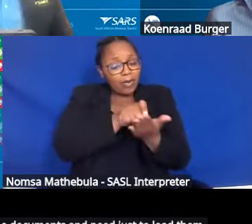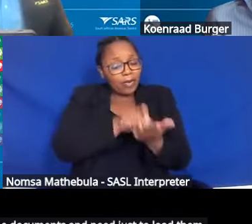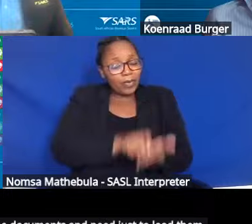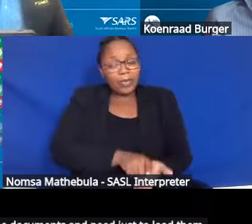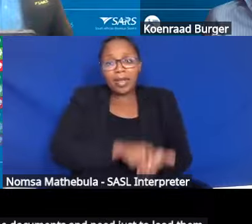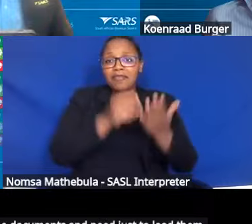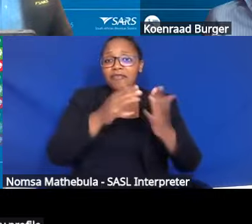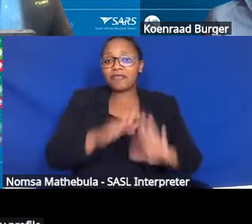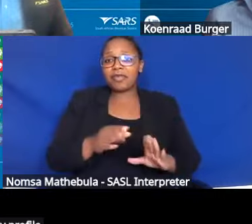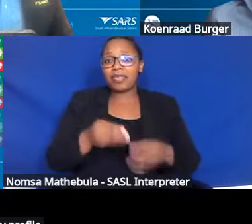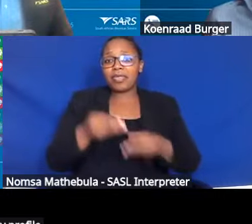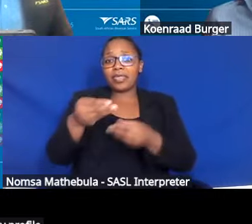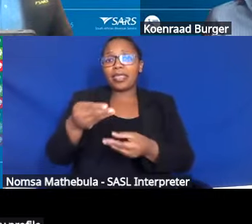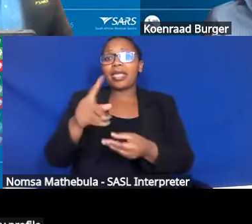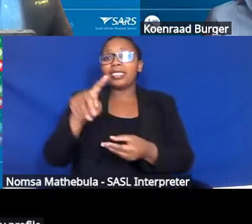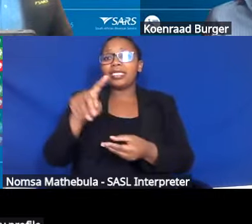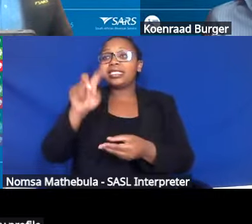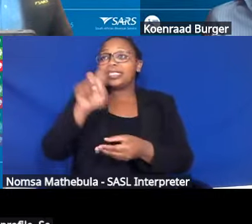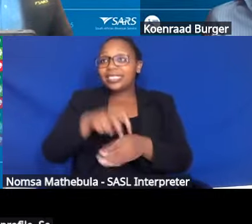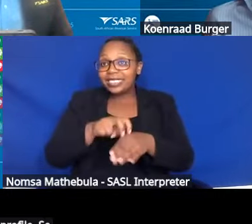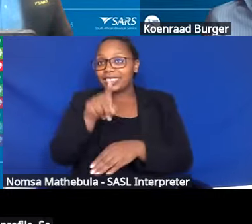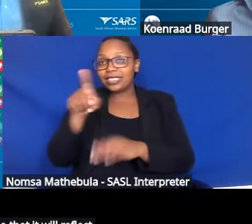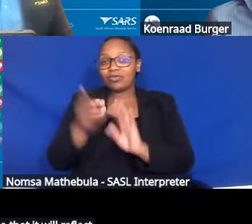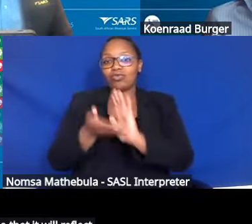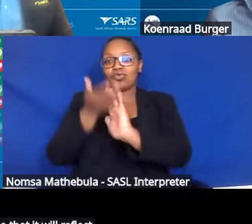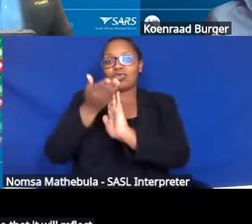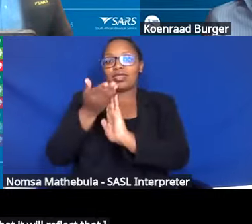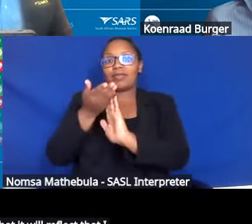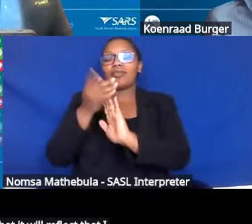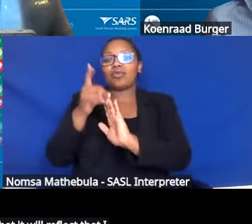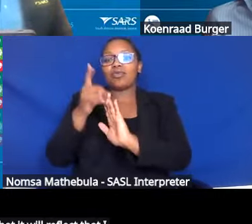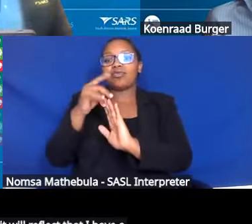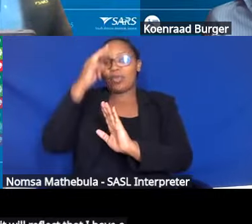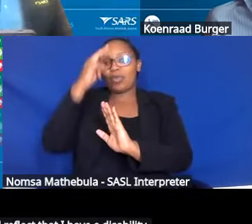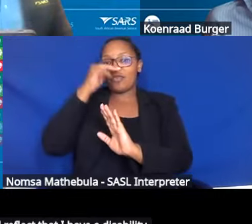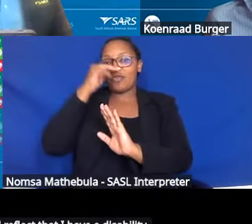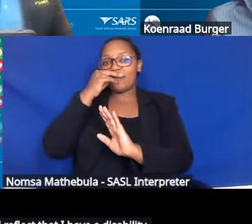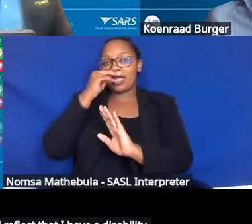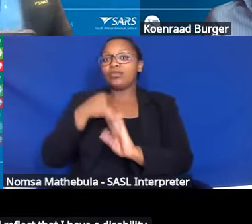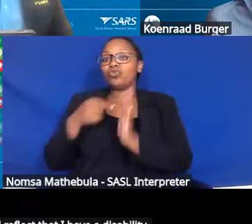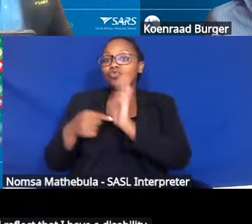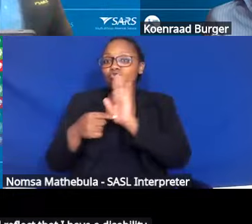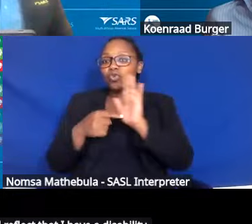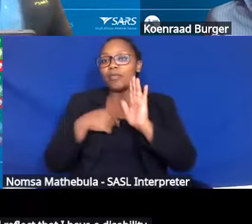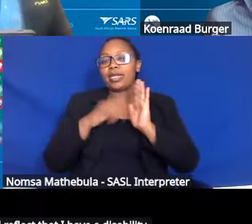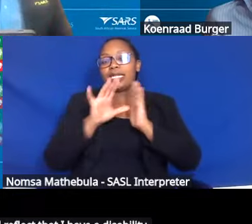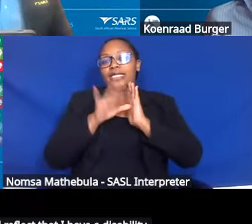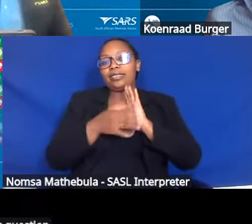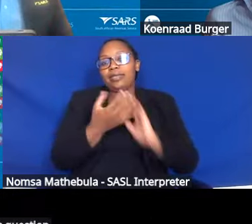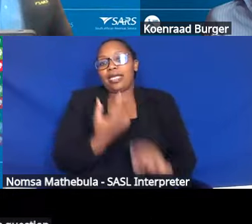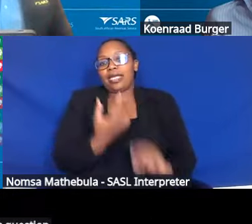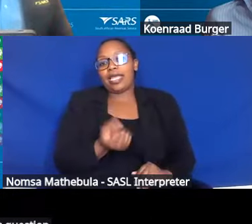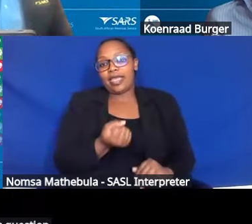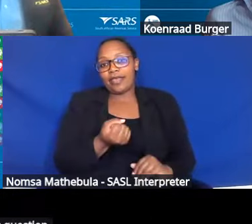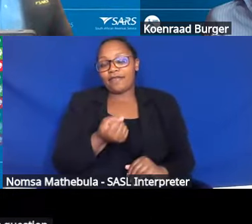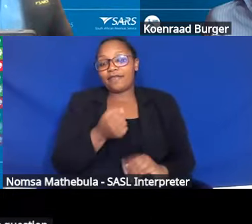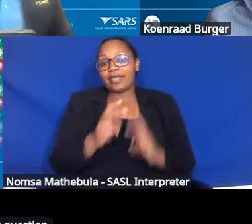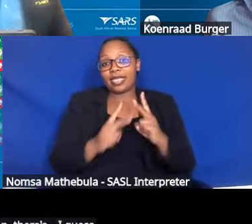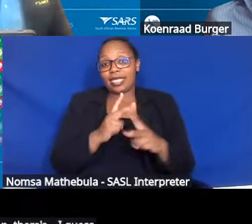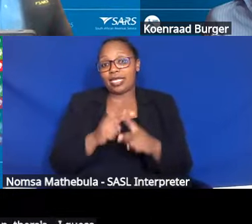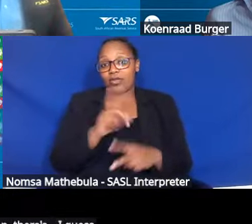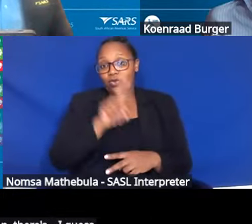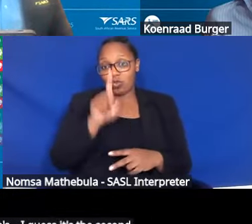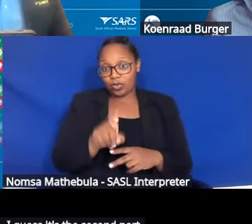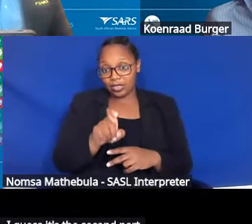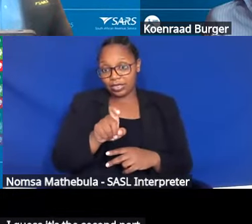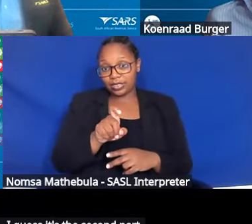my profile so that it will reflect that I have a disability. Onto this question, there's, I guess it's the second